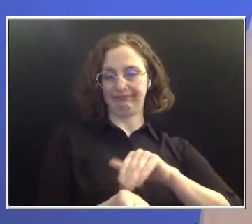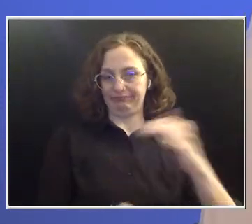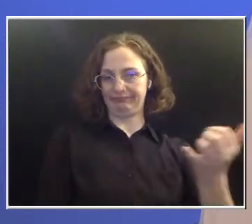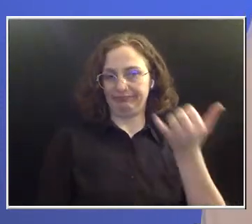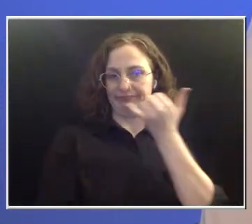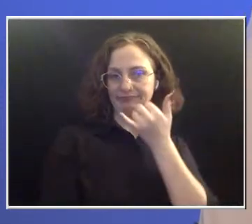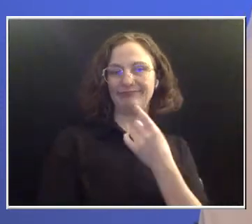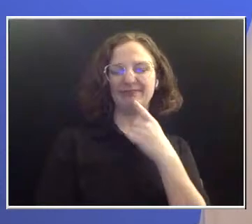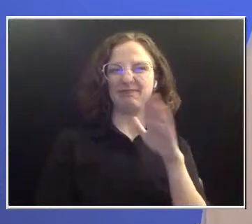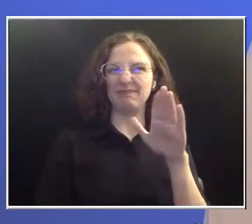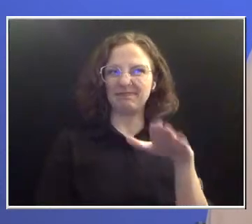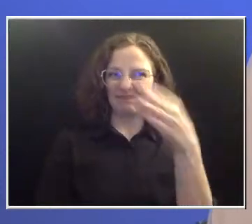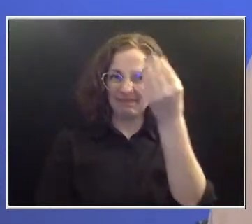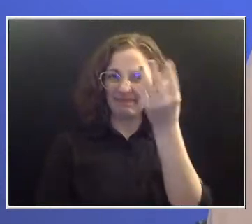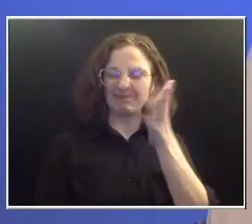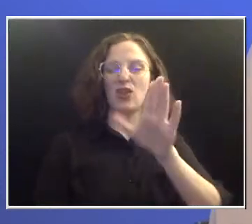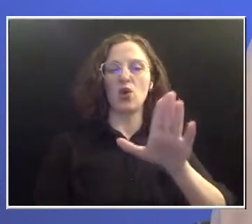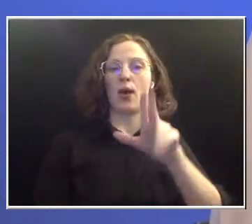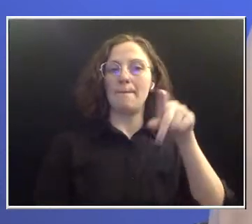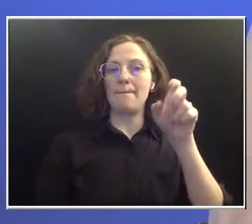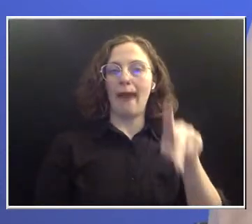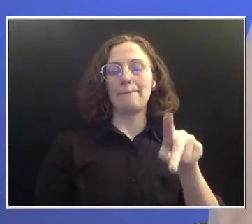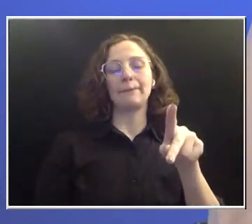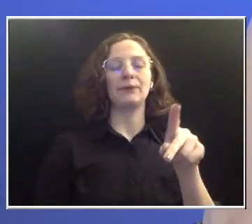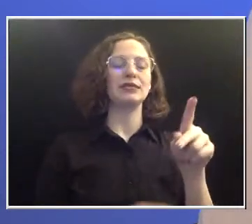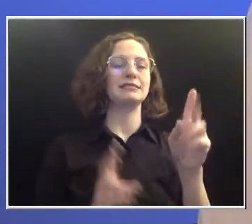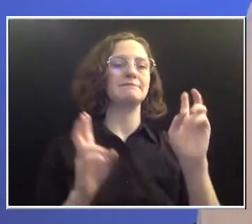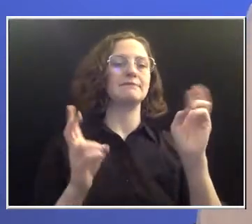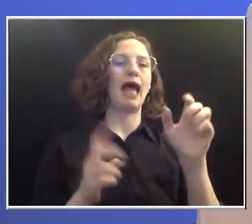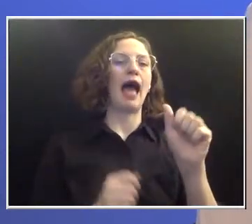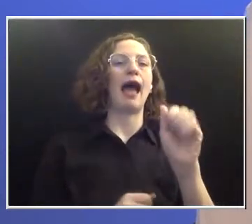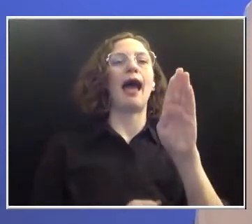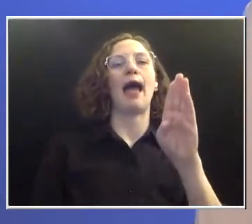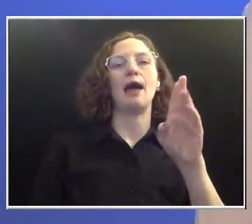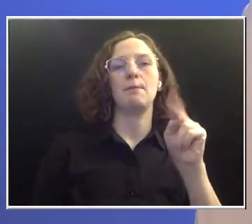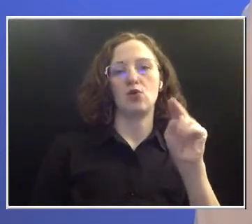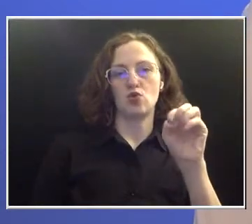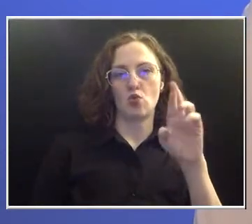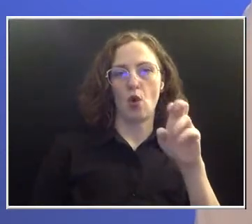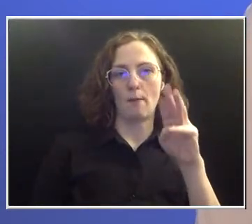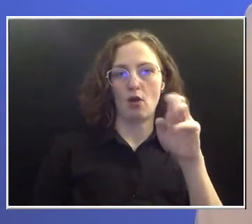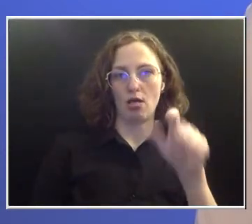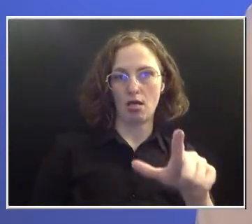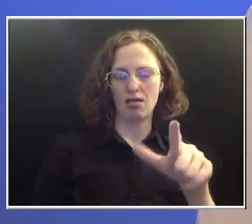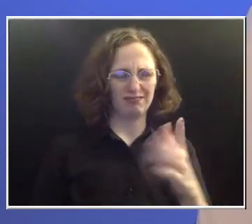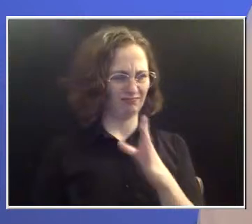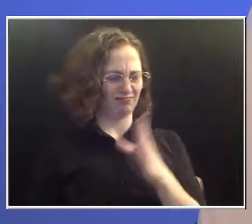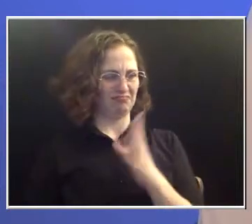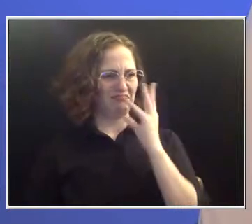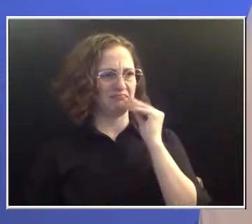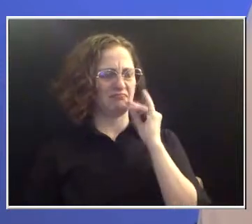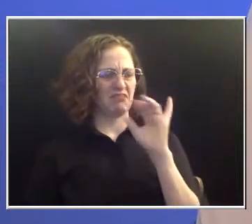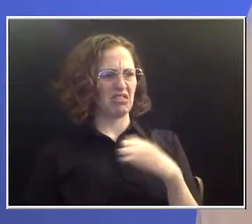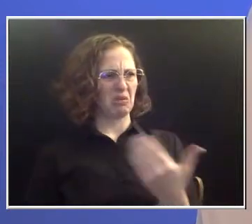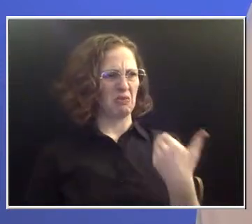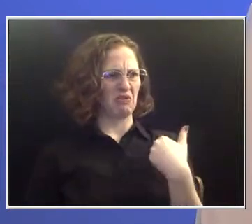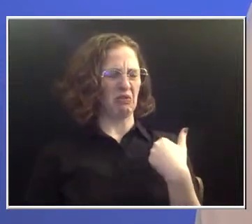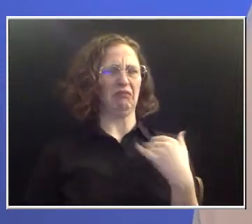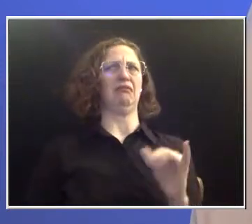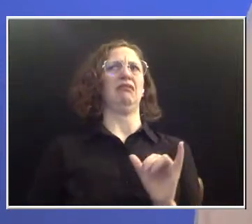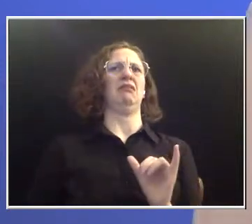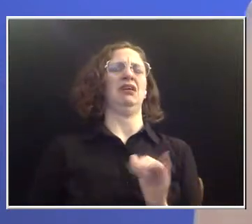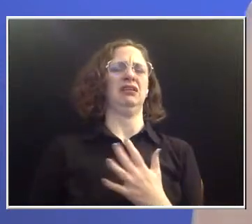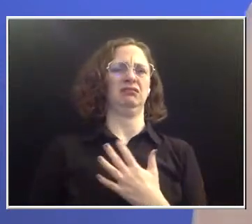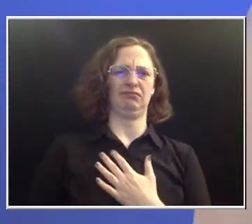back abnormal, which I had never had before. I'd never had an abnormal pap. And so that from the start was a little eerie. She said, no